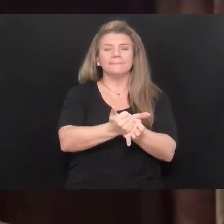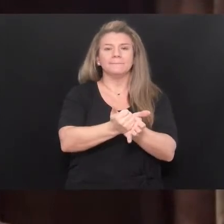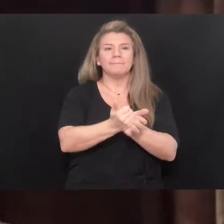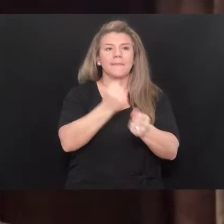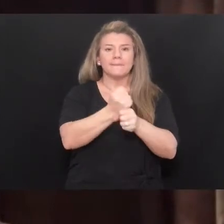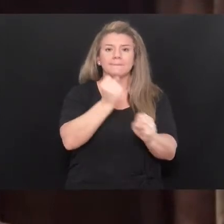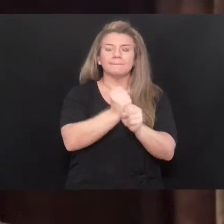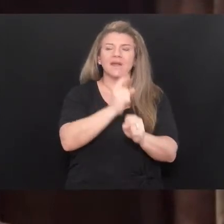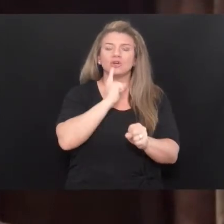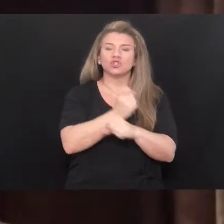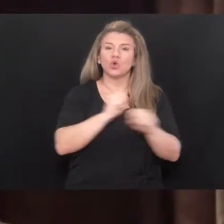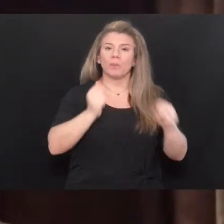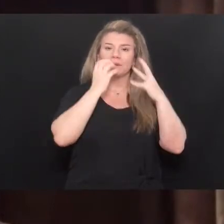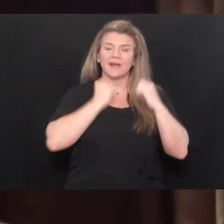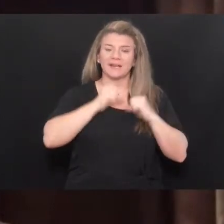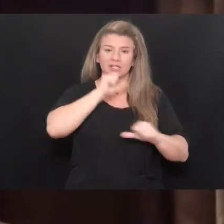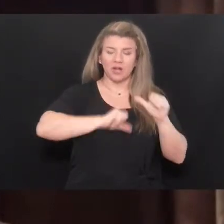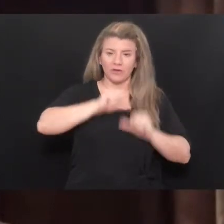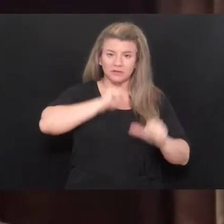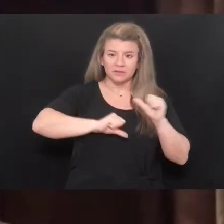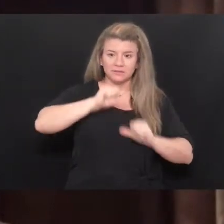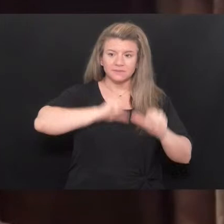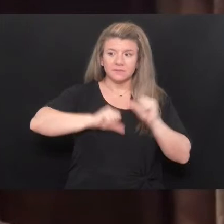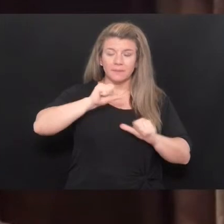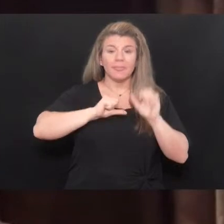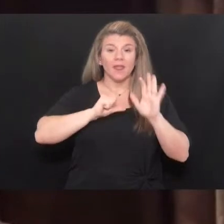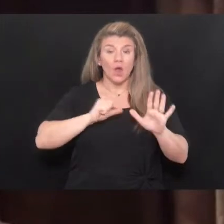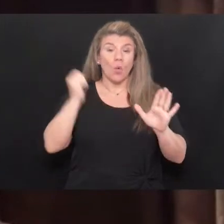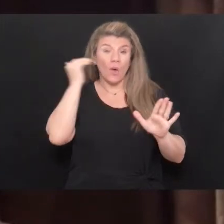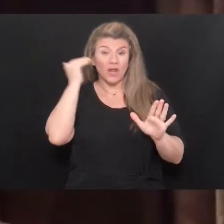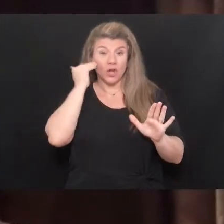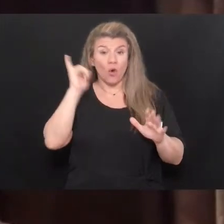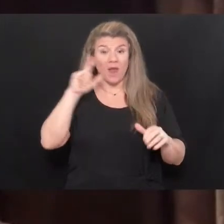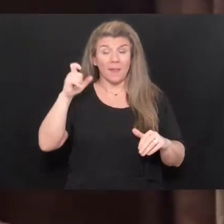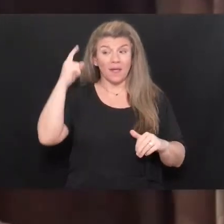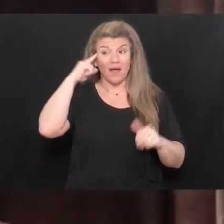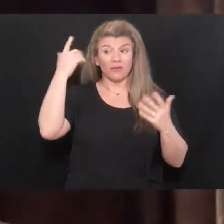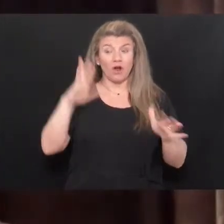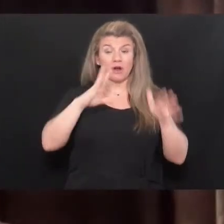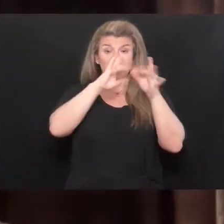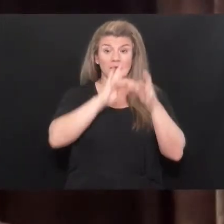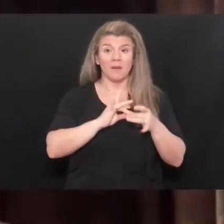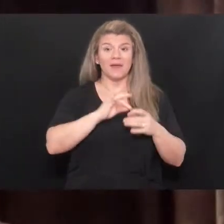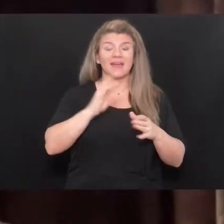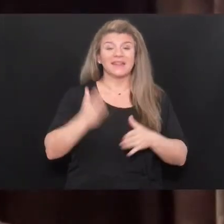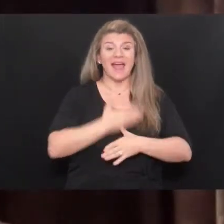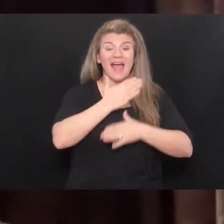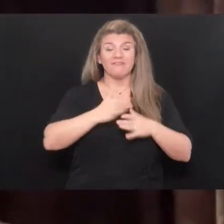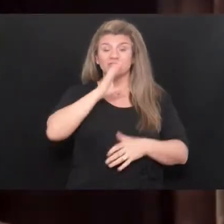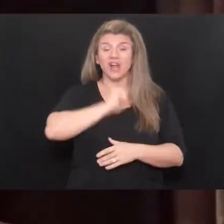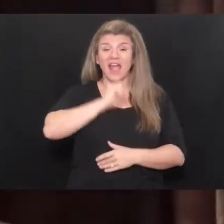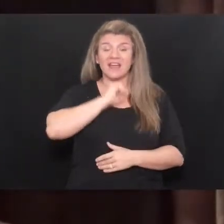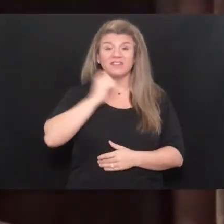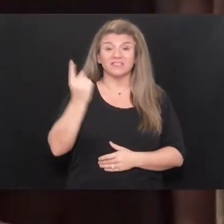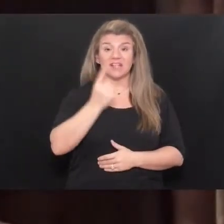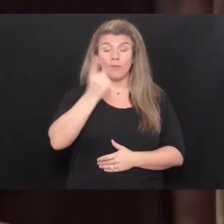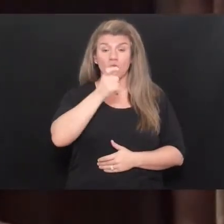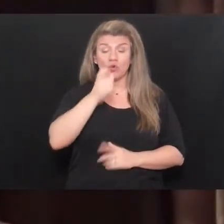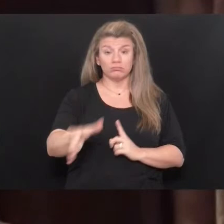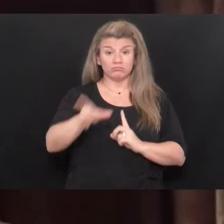protecting ourselves and each other. We do know, as the governor said, that the average age of somebody infected